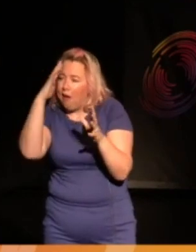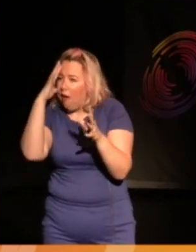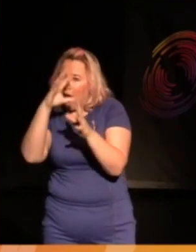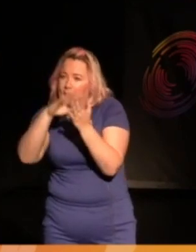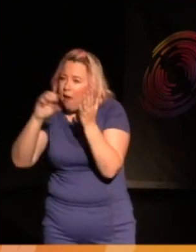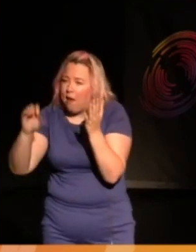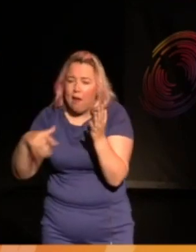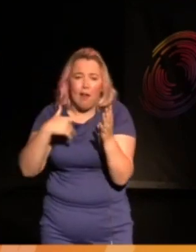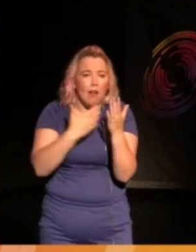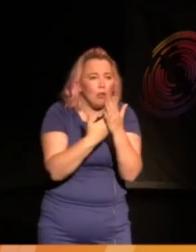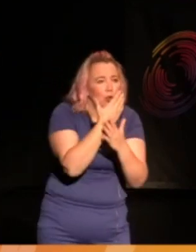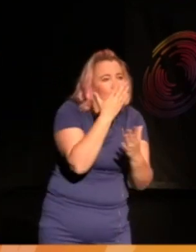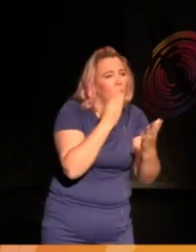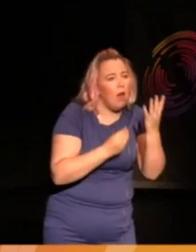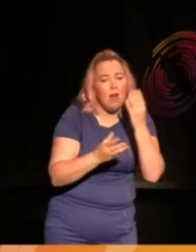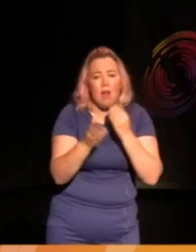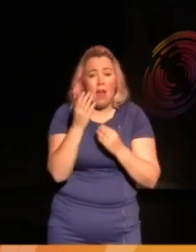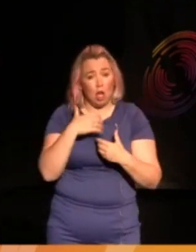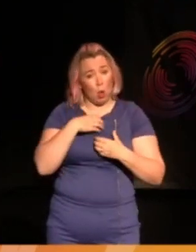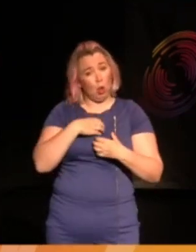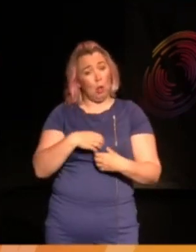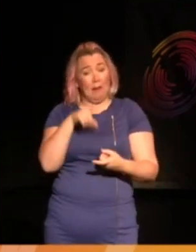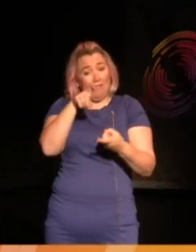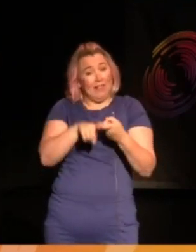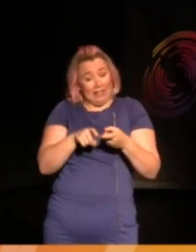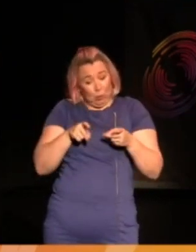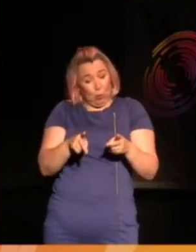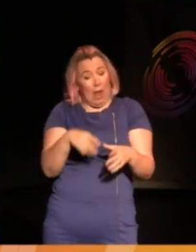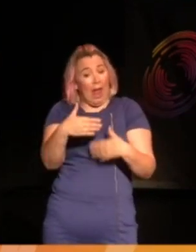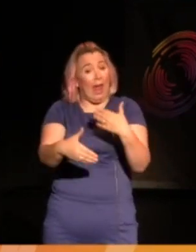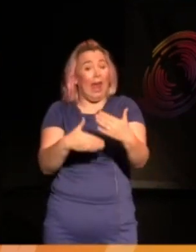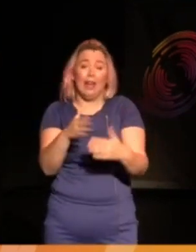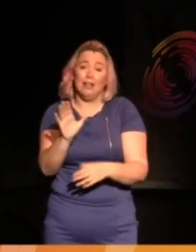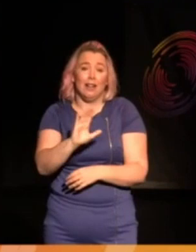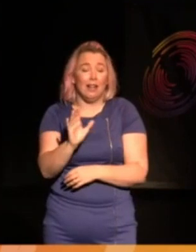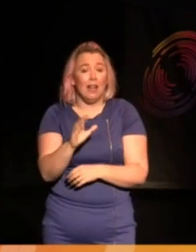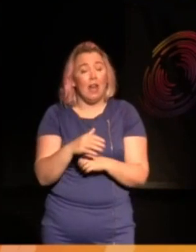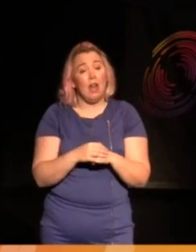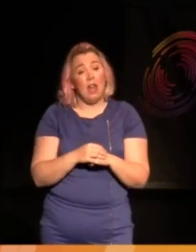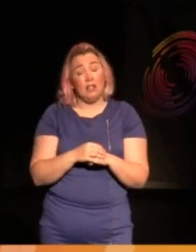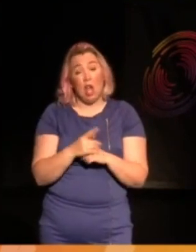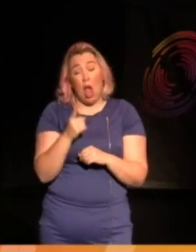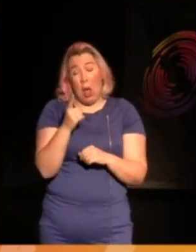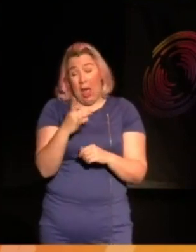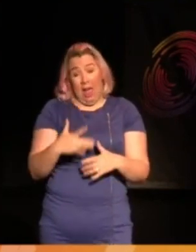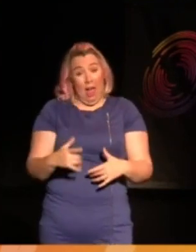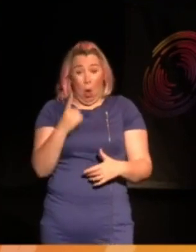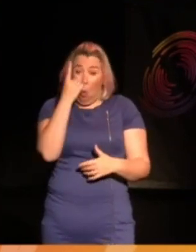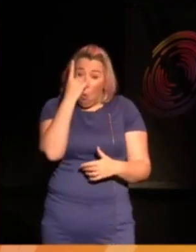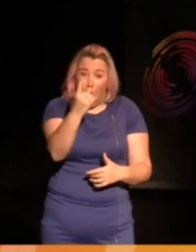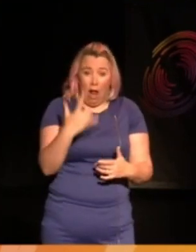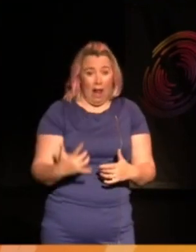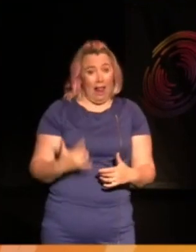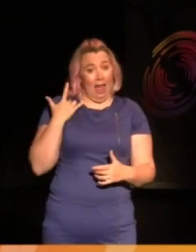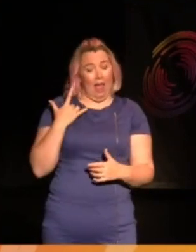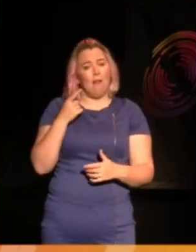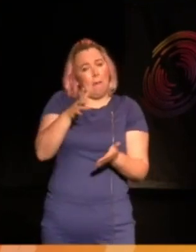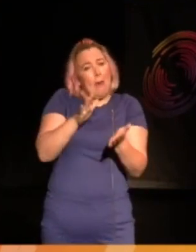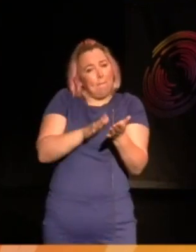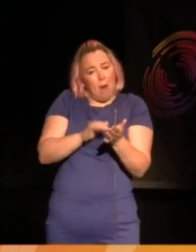yeah. So and to be honest, the alternative, you only get one life, and there are a few things that my mother's death taught